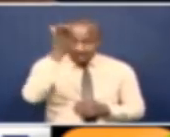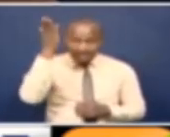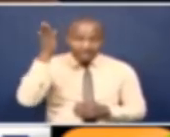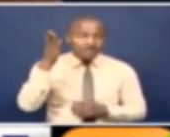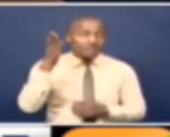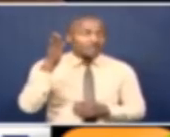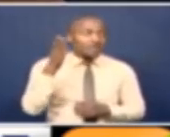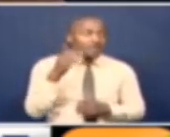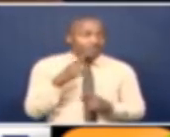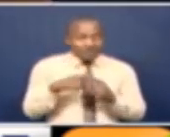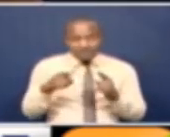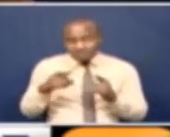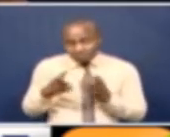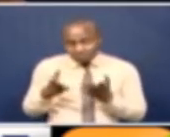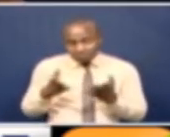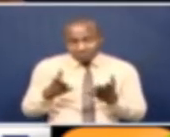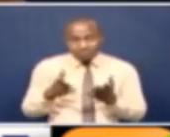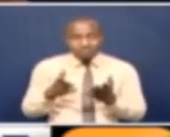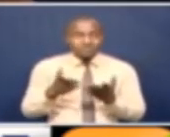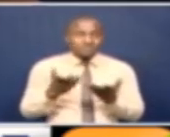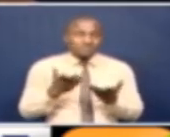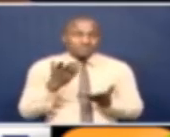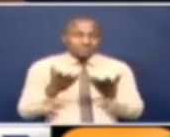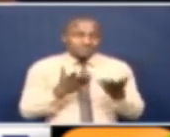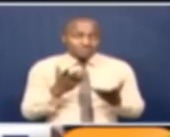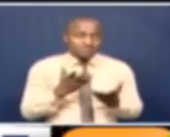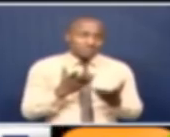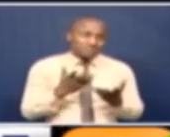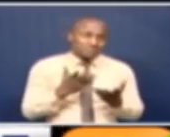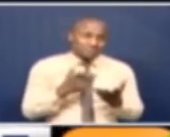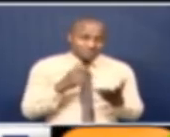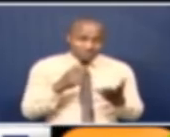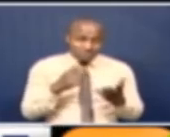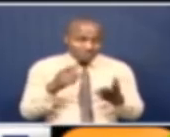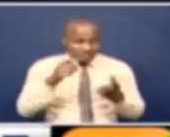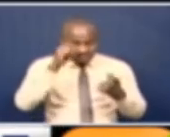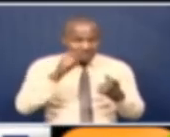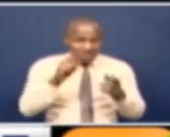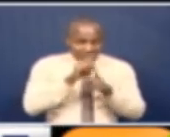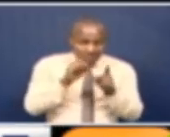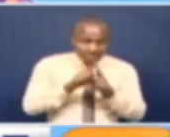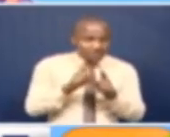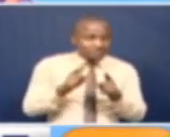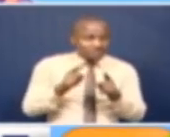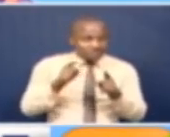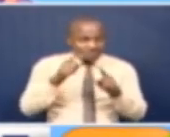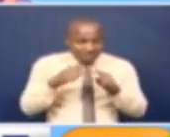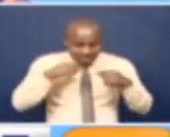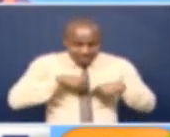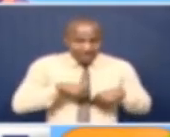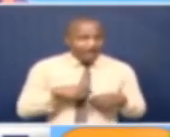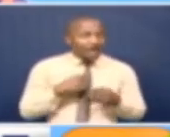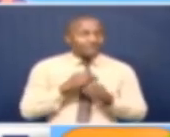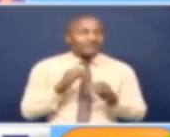what a pyramid is? Yeah. You can be seated up here by yourself, but down here, you don't have the meat. Yes, let me tell you.